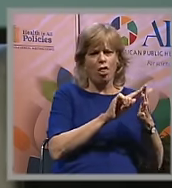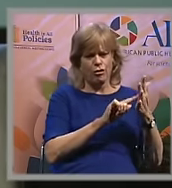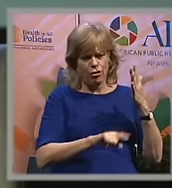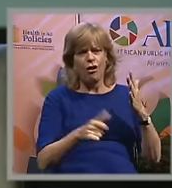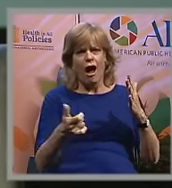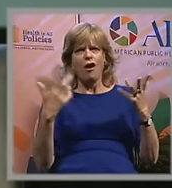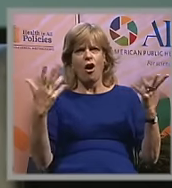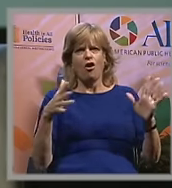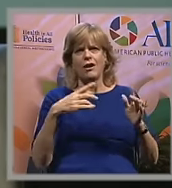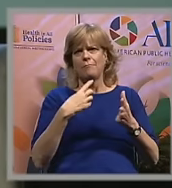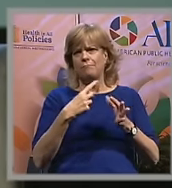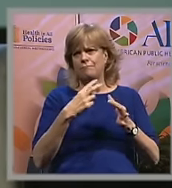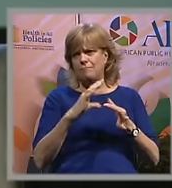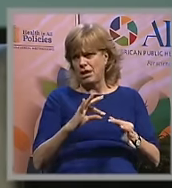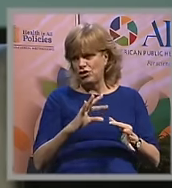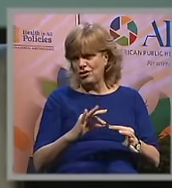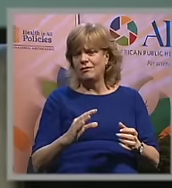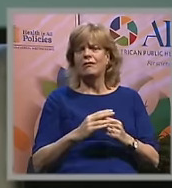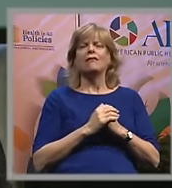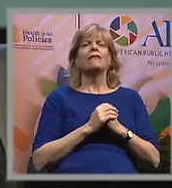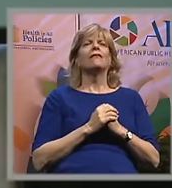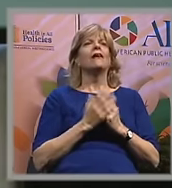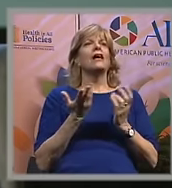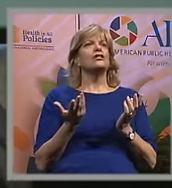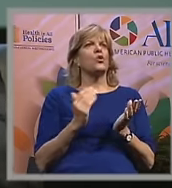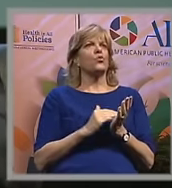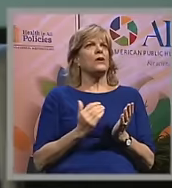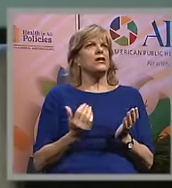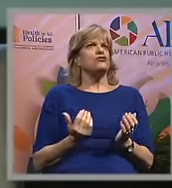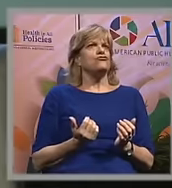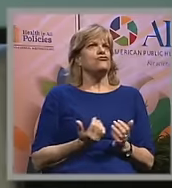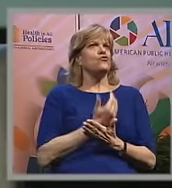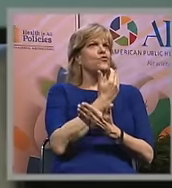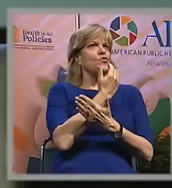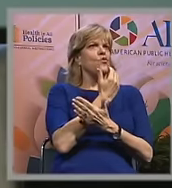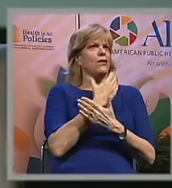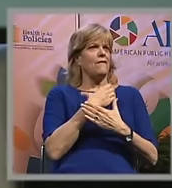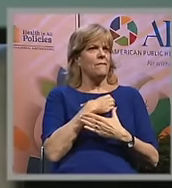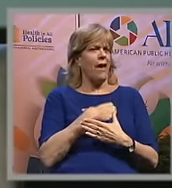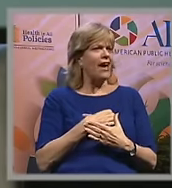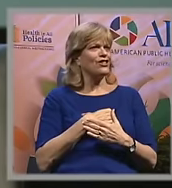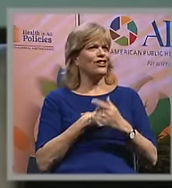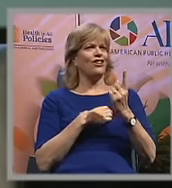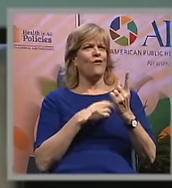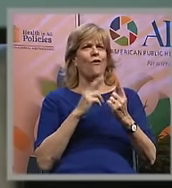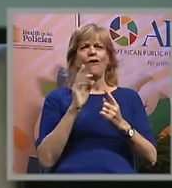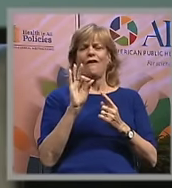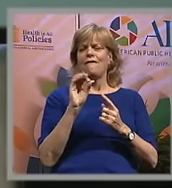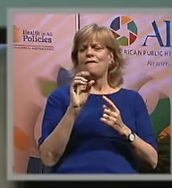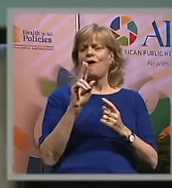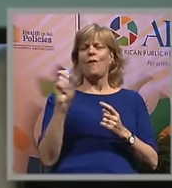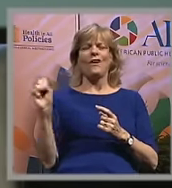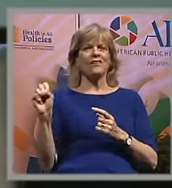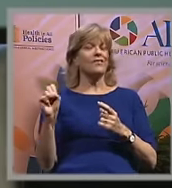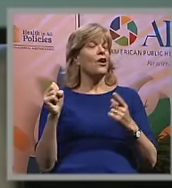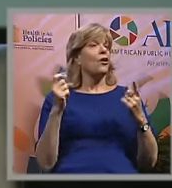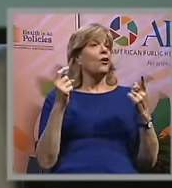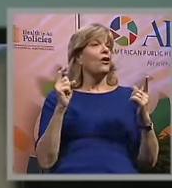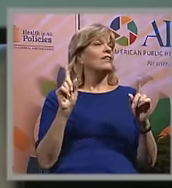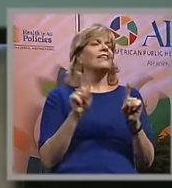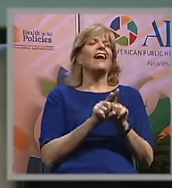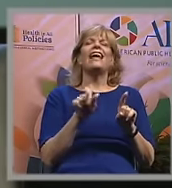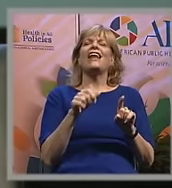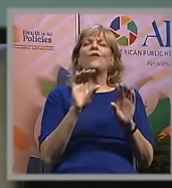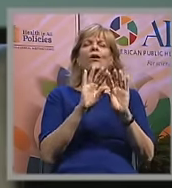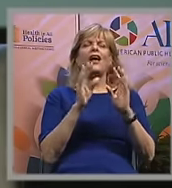And so really it's been kind of a renewal of a passion or focus. Like any organization, you know, when you have a focus from the